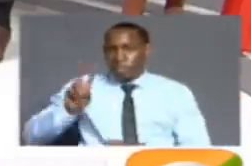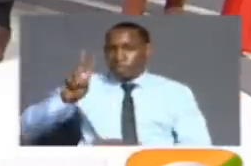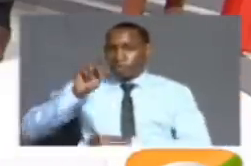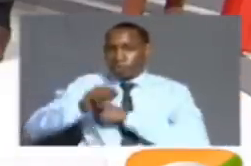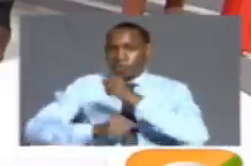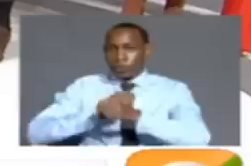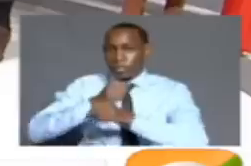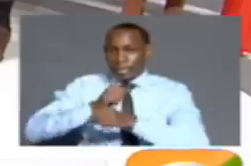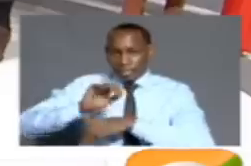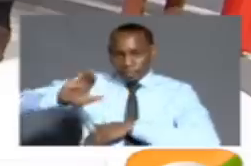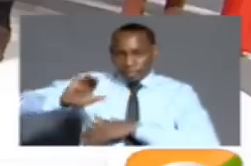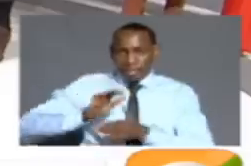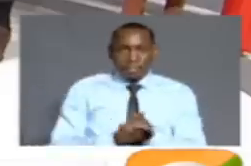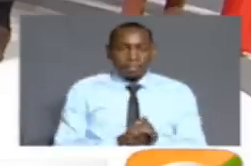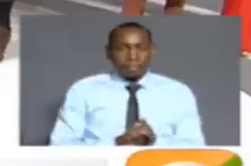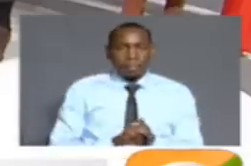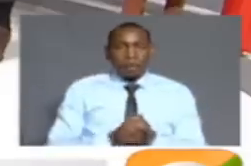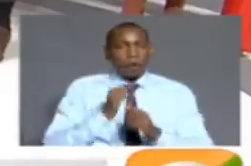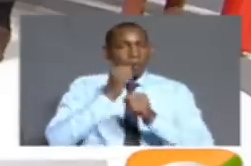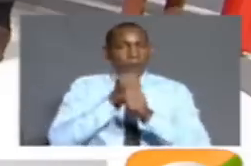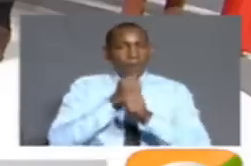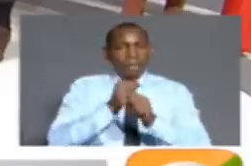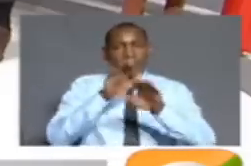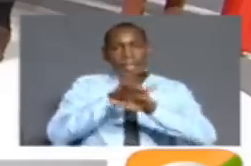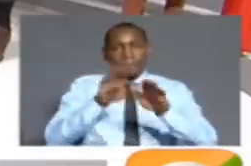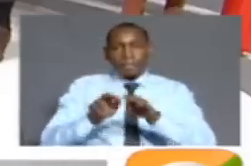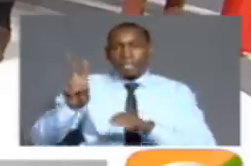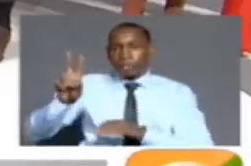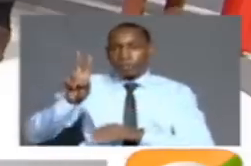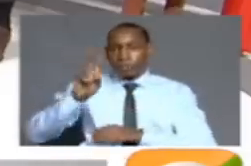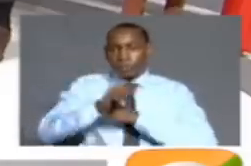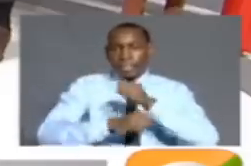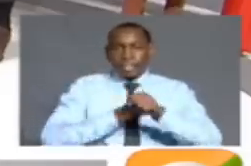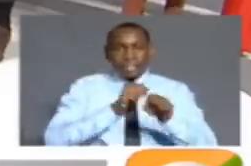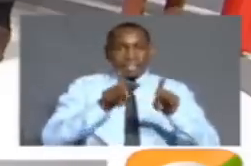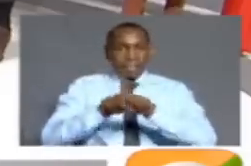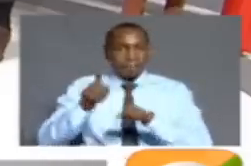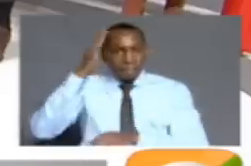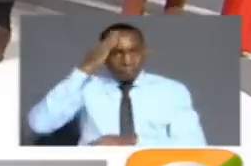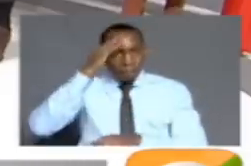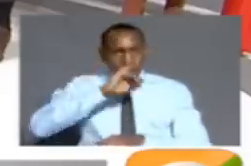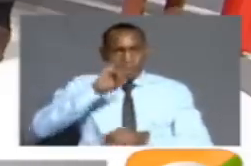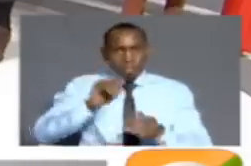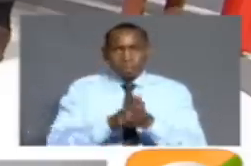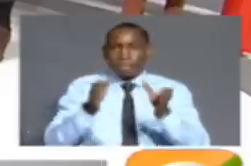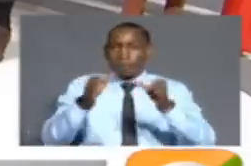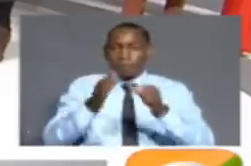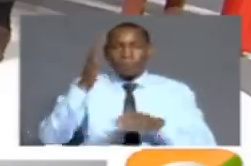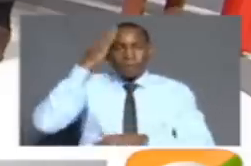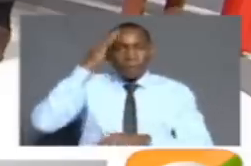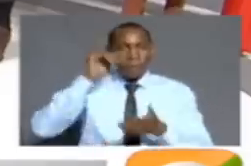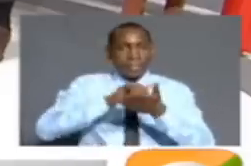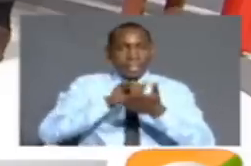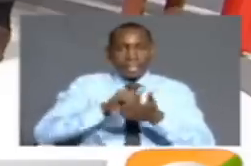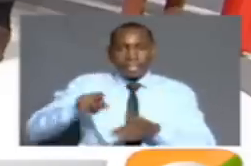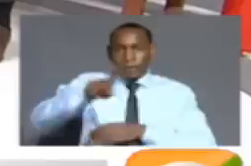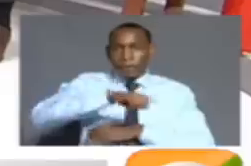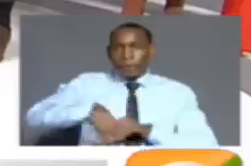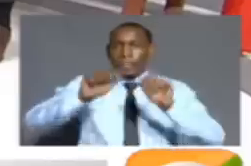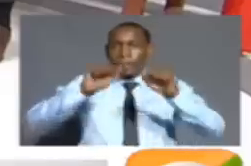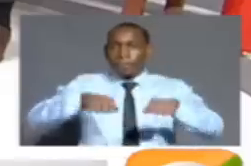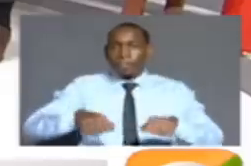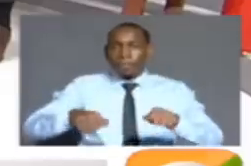change. Well, it I is mean, not we, gonna we'll happen. Do what needs to be done within those 2 years. And you know what, Jeff? We also understand as Jubilee. We really understand that for us to get